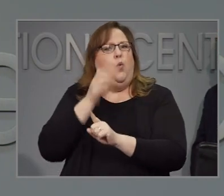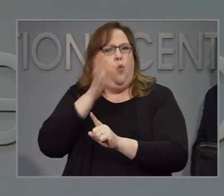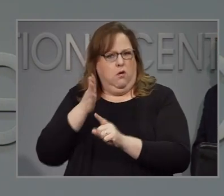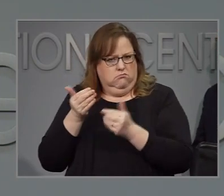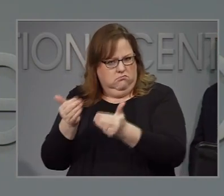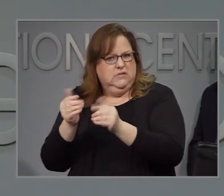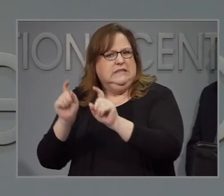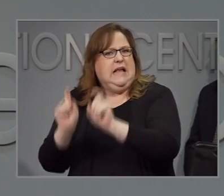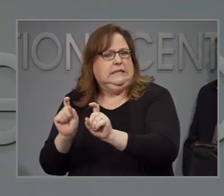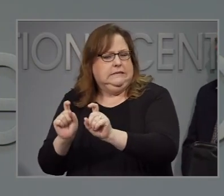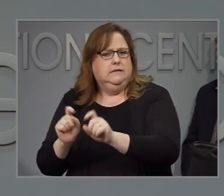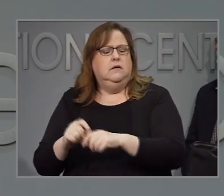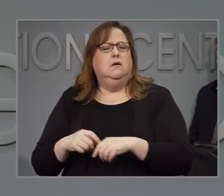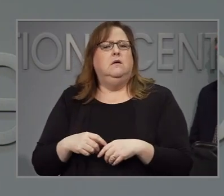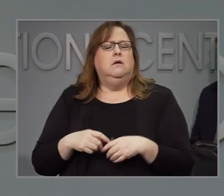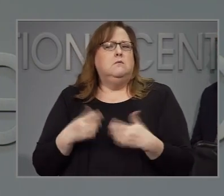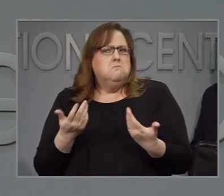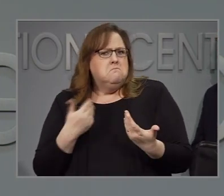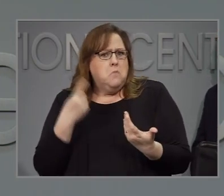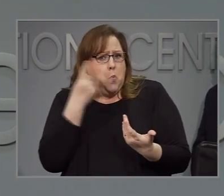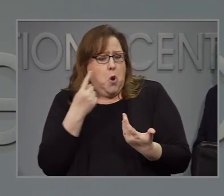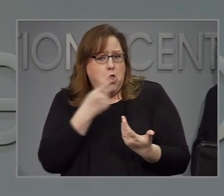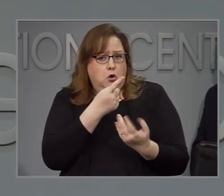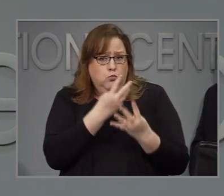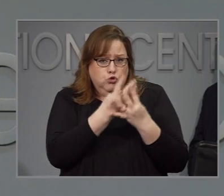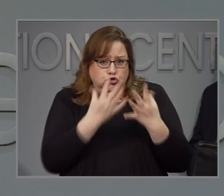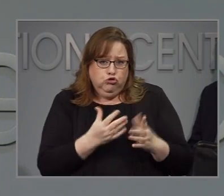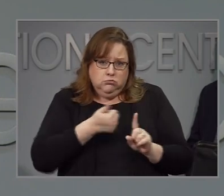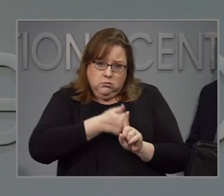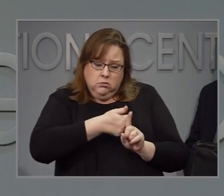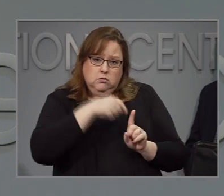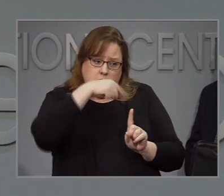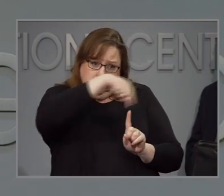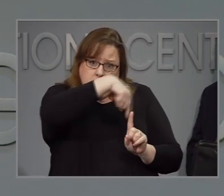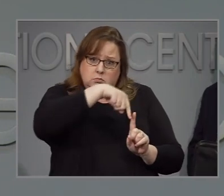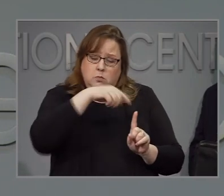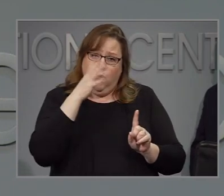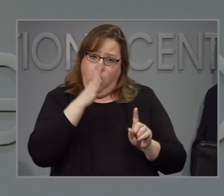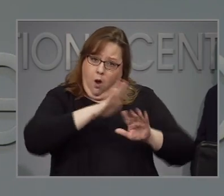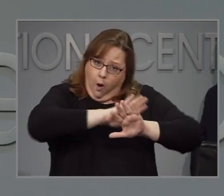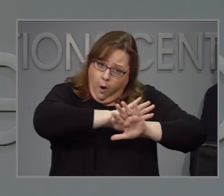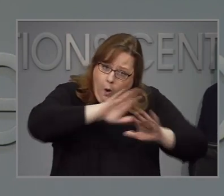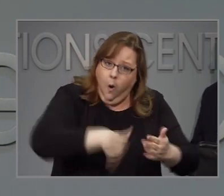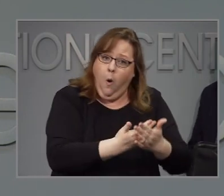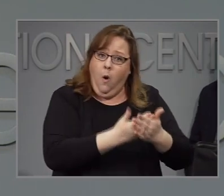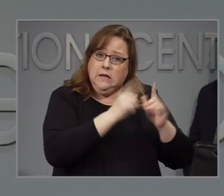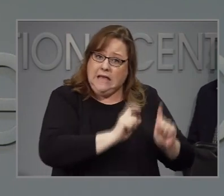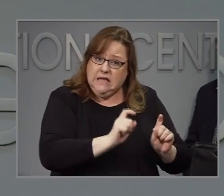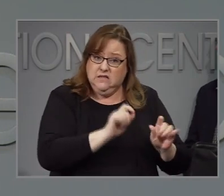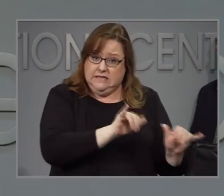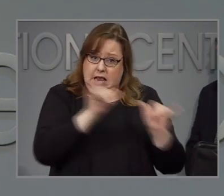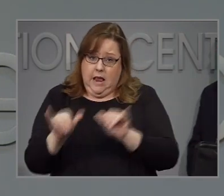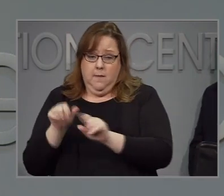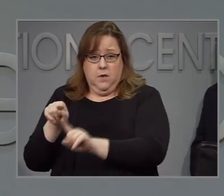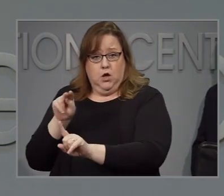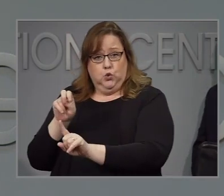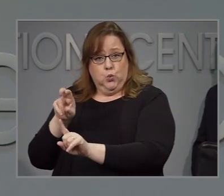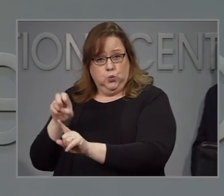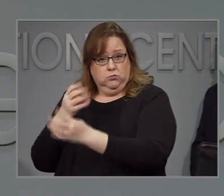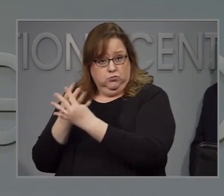test prisoners at a more wide-scale level as we saw at Noose? Thank you.